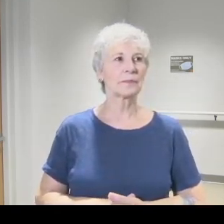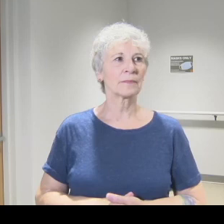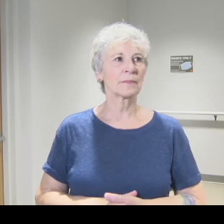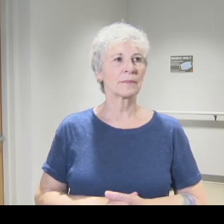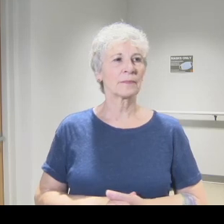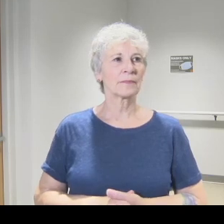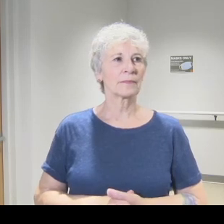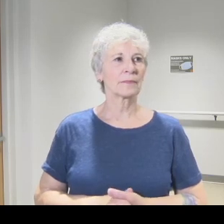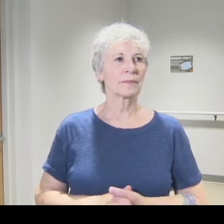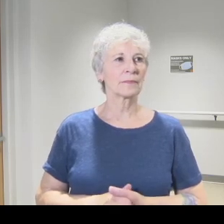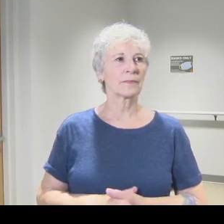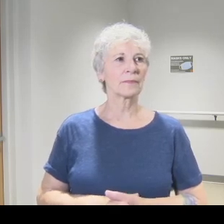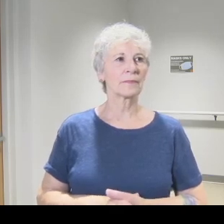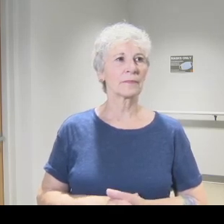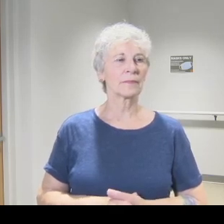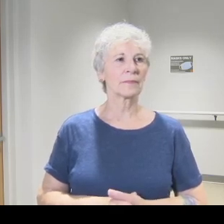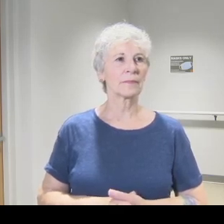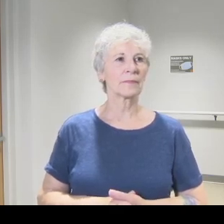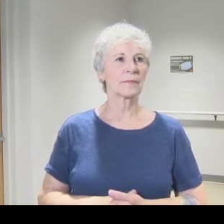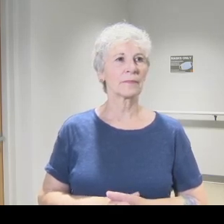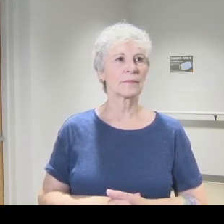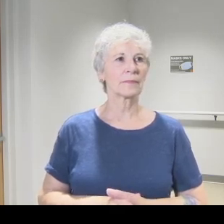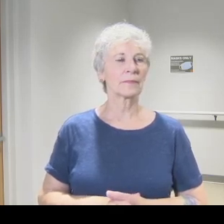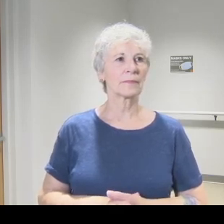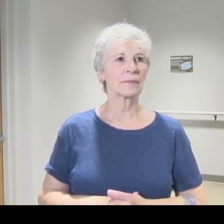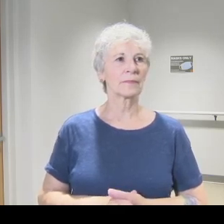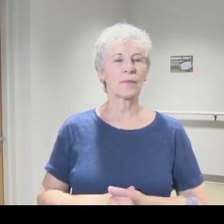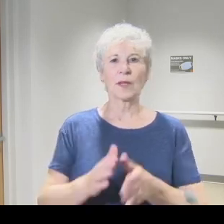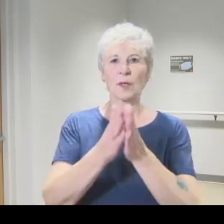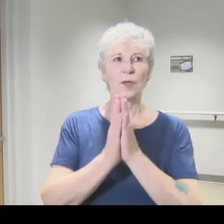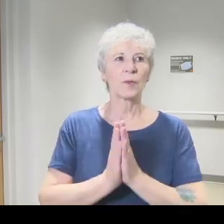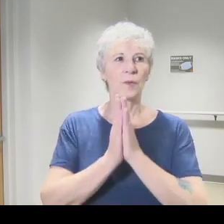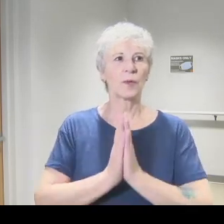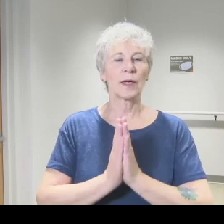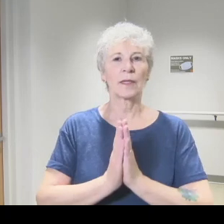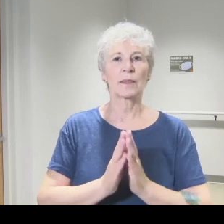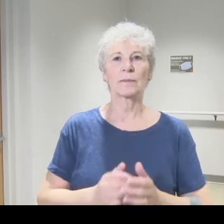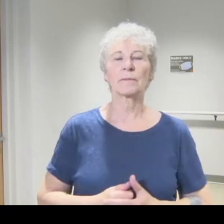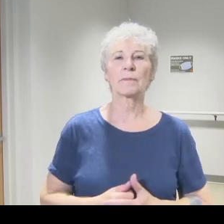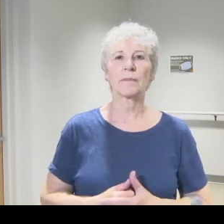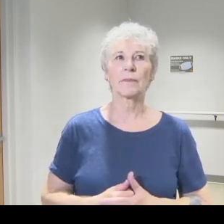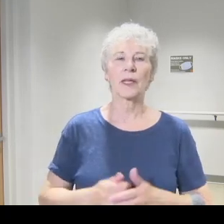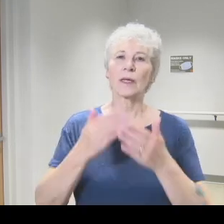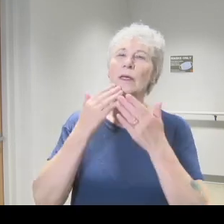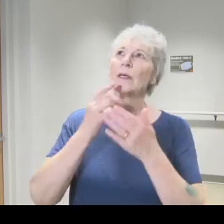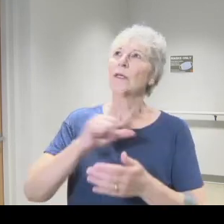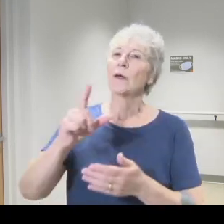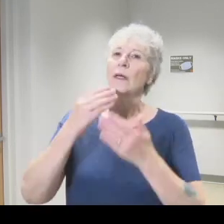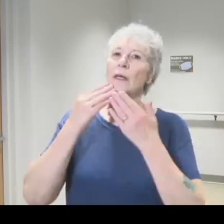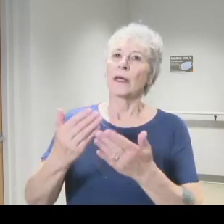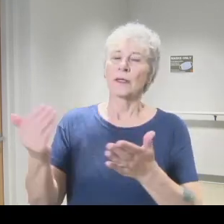I'll pray. And you guys can pray if you're led. Lord, thank you again. What a